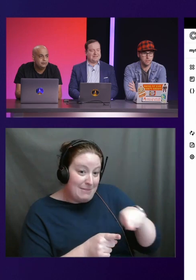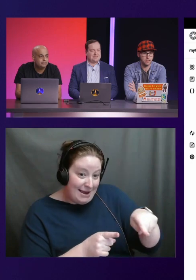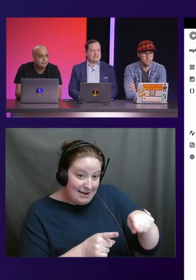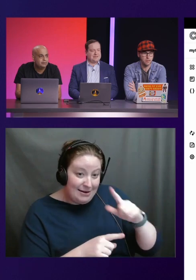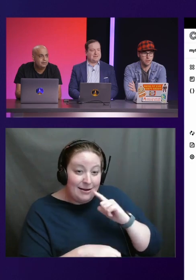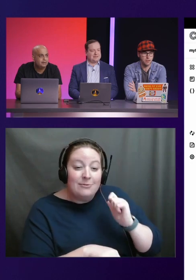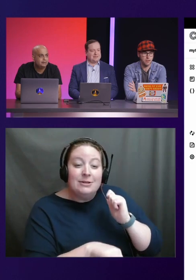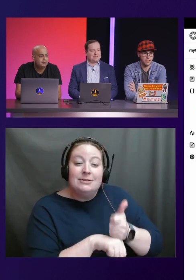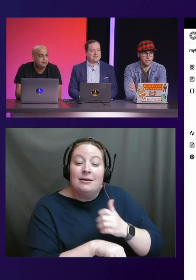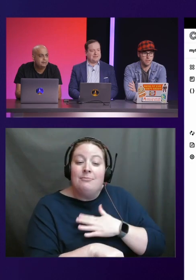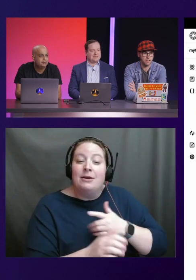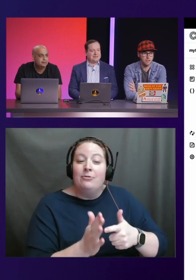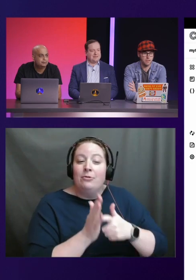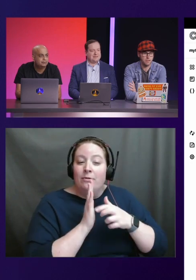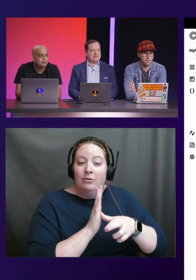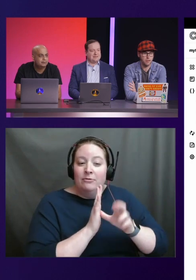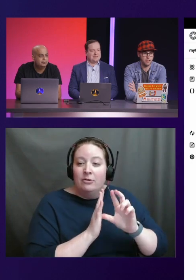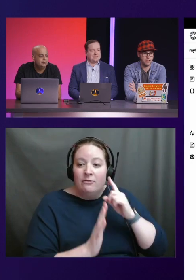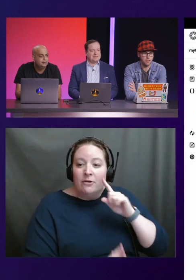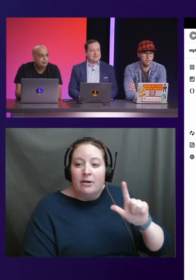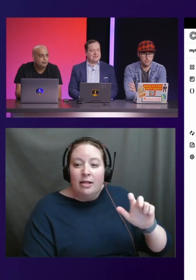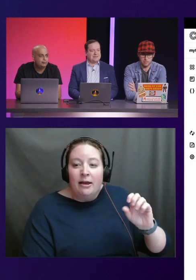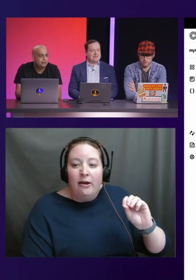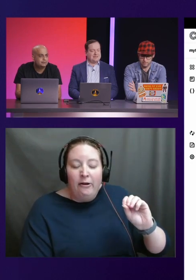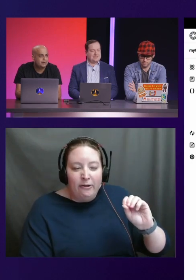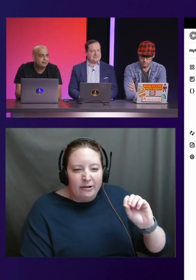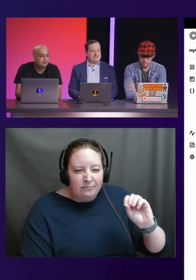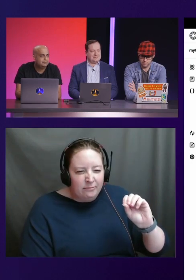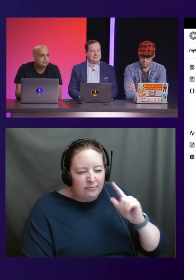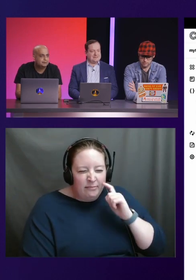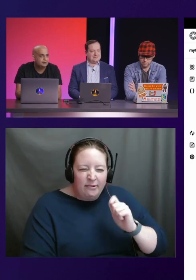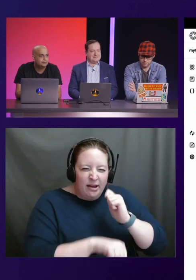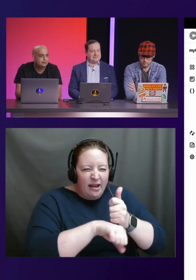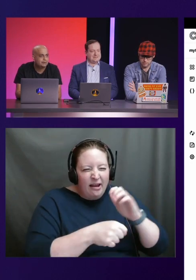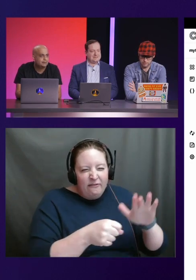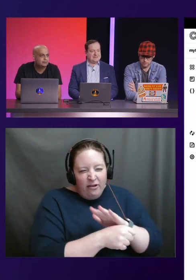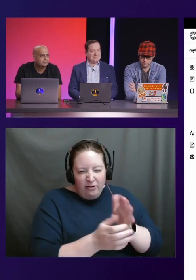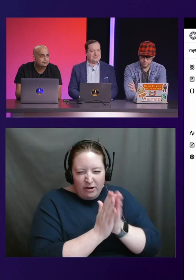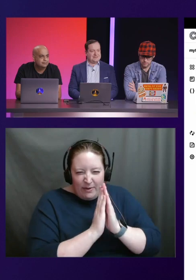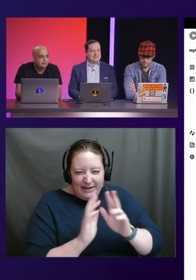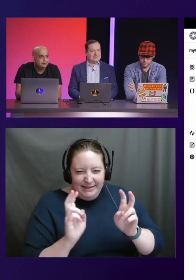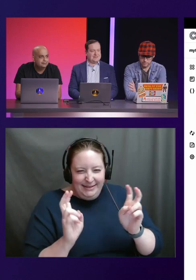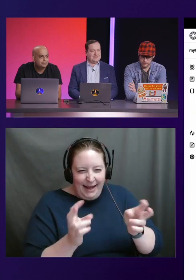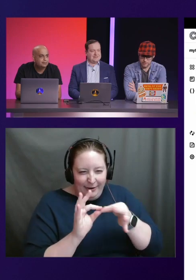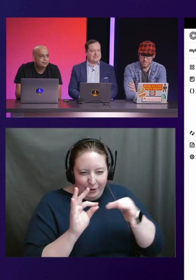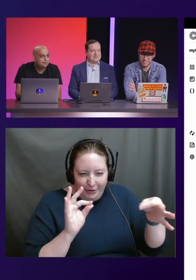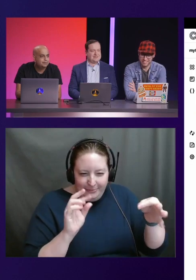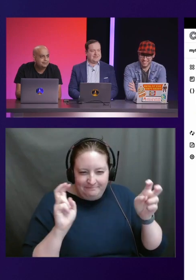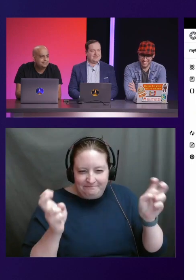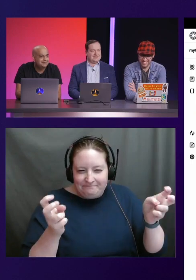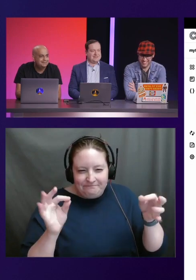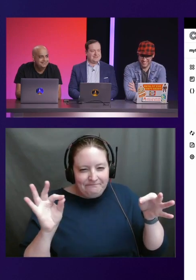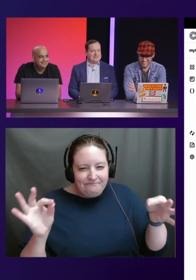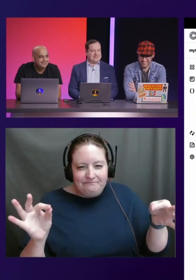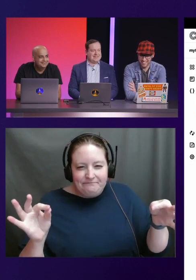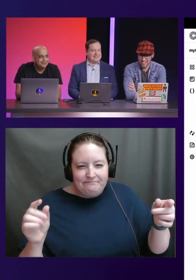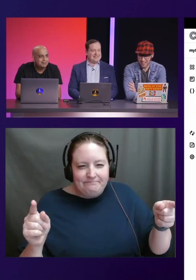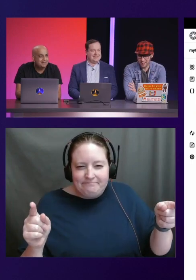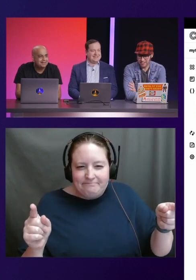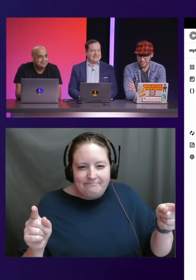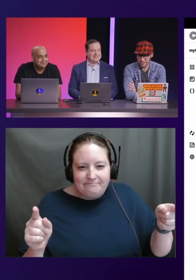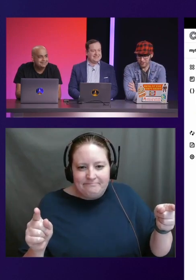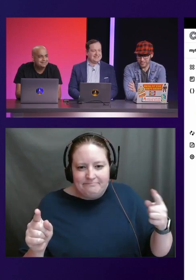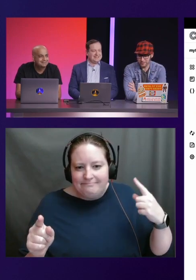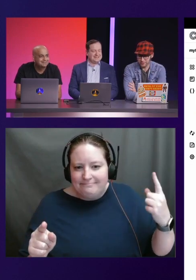to Leo, and let's put in a pull request title. I don't know, something or the other.